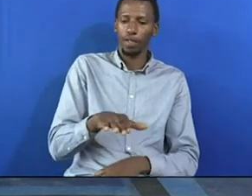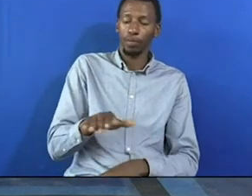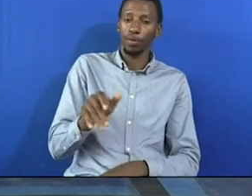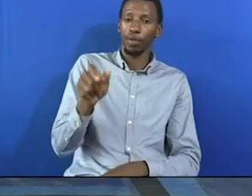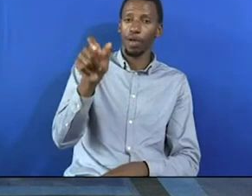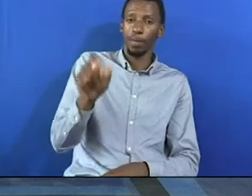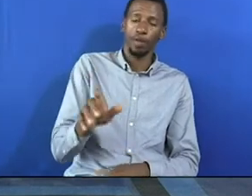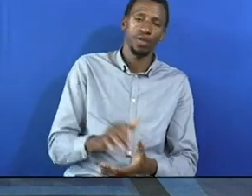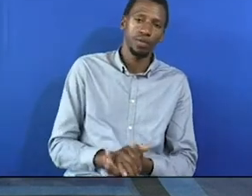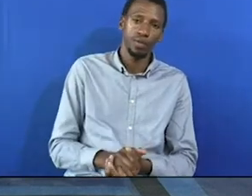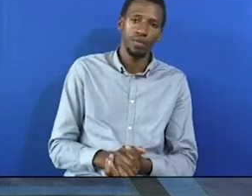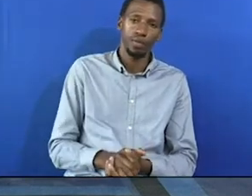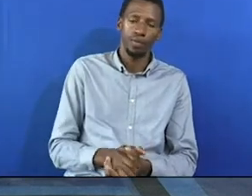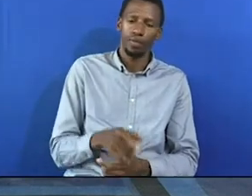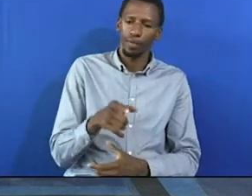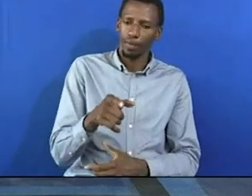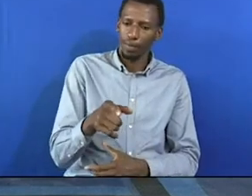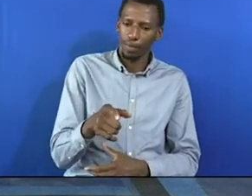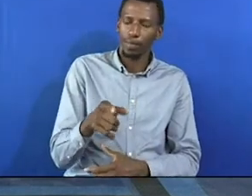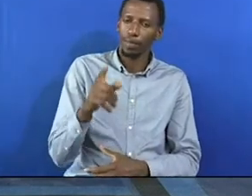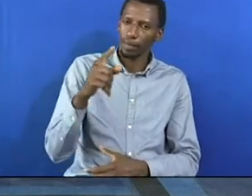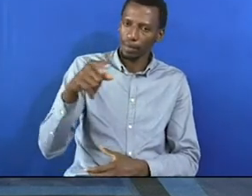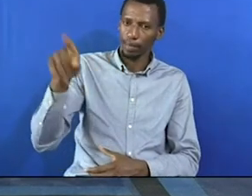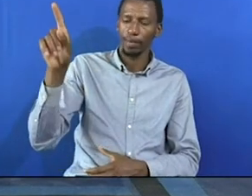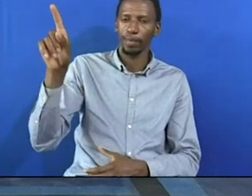It is civilized, it is right.